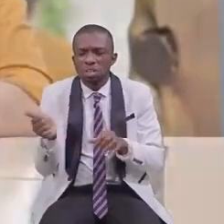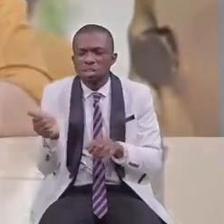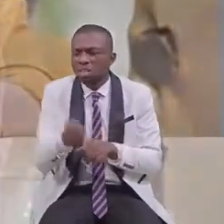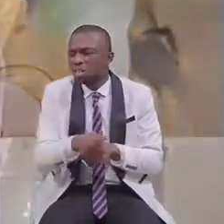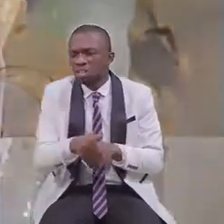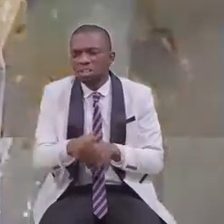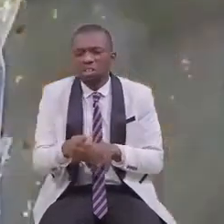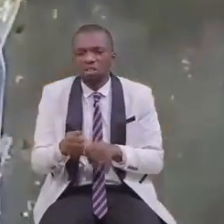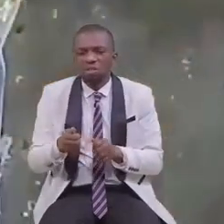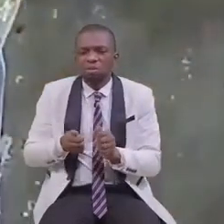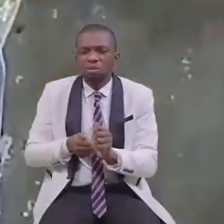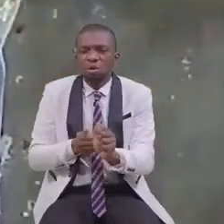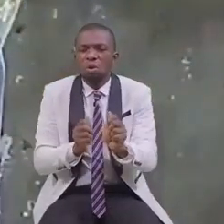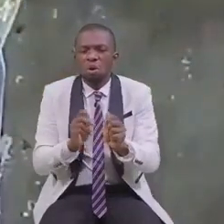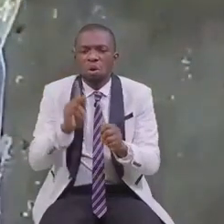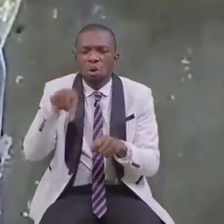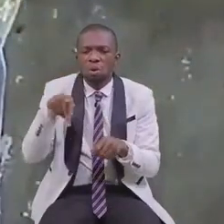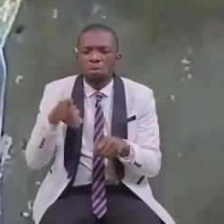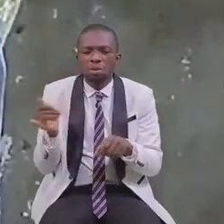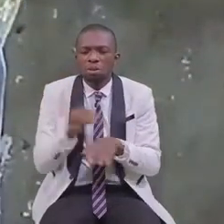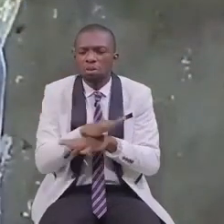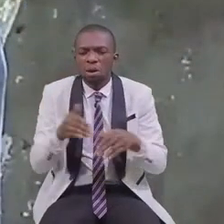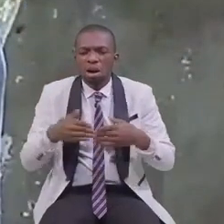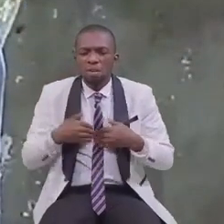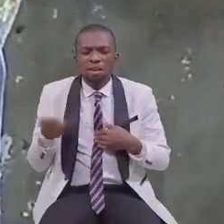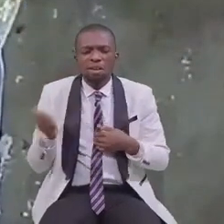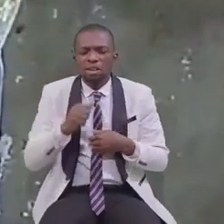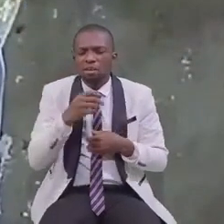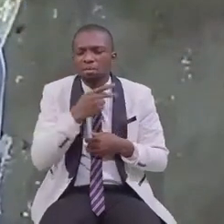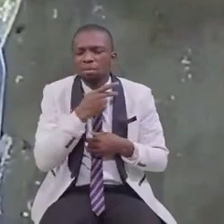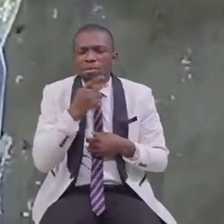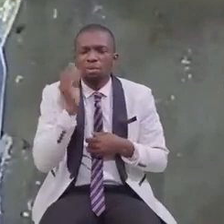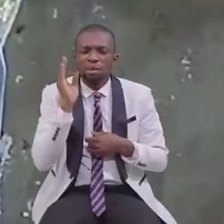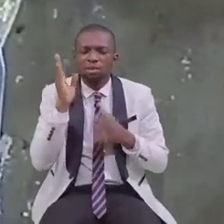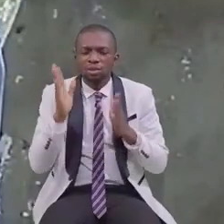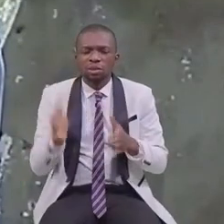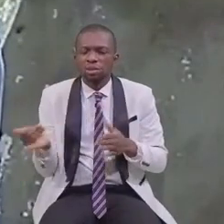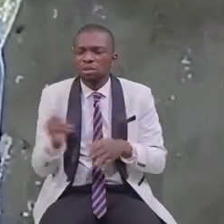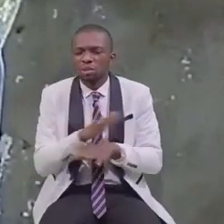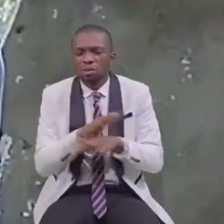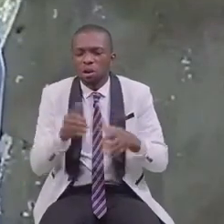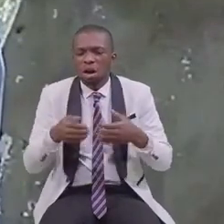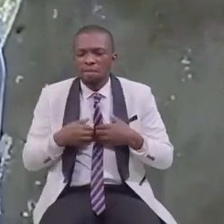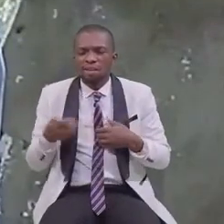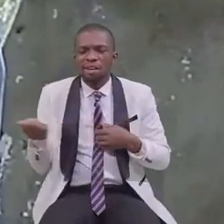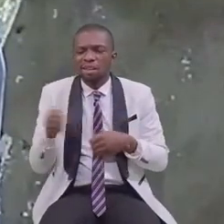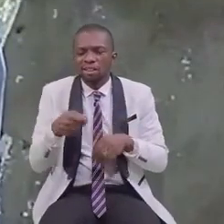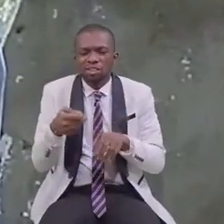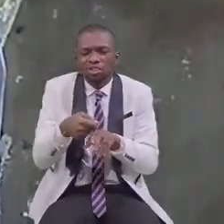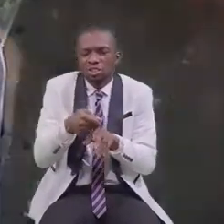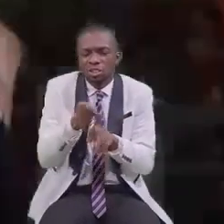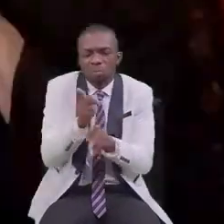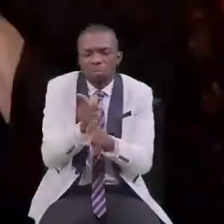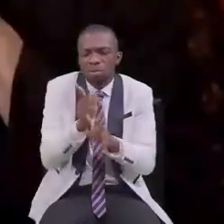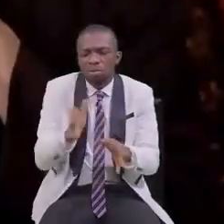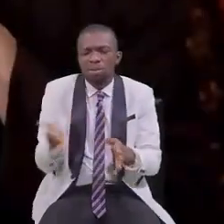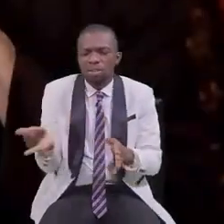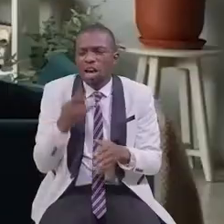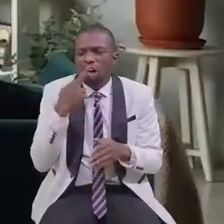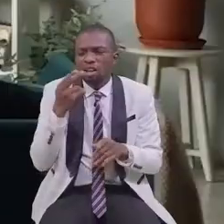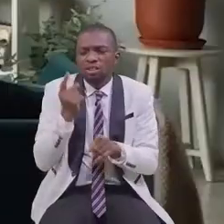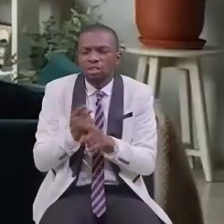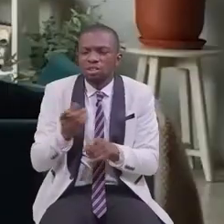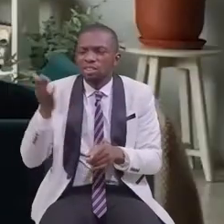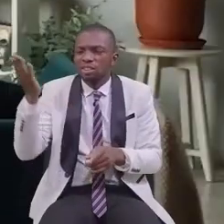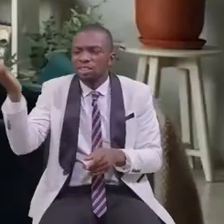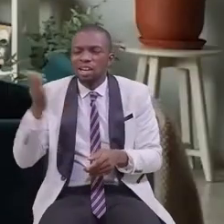just, they don't have any pastor, they don't have any shepherd, and they're just here and there. They're radio